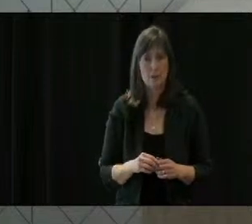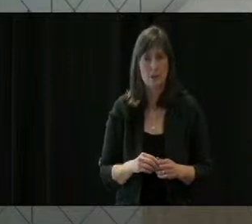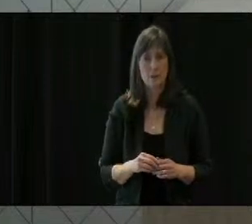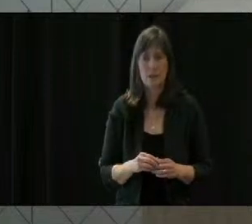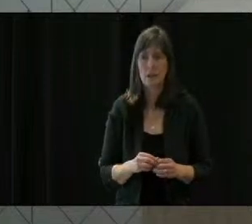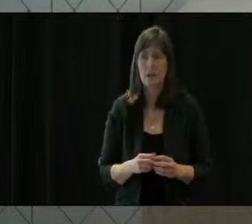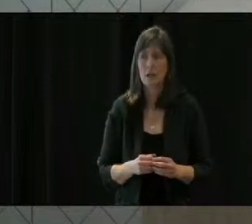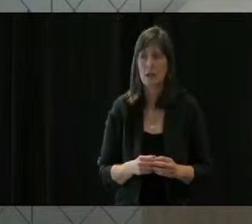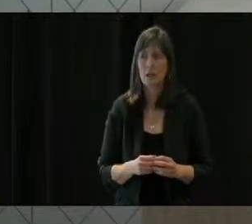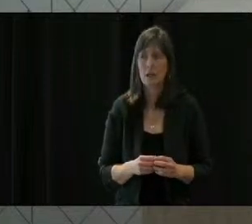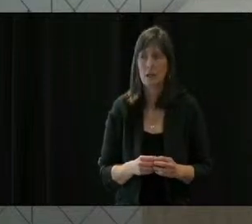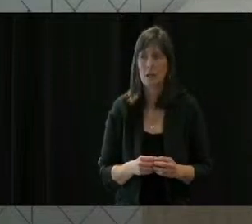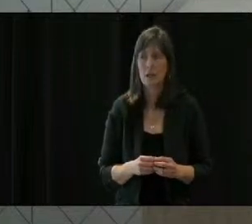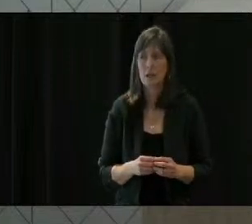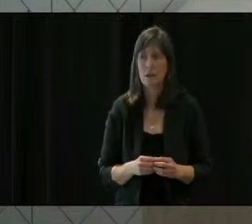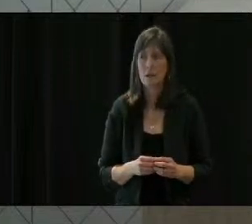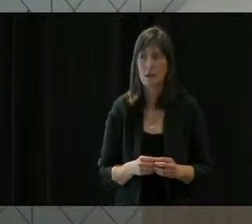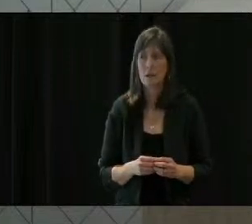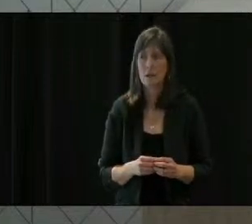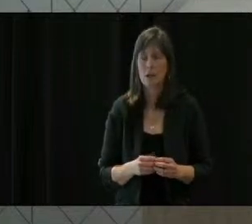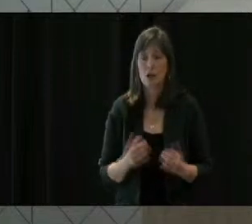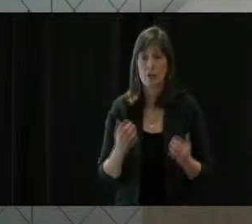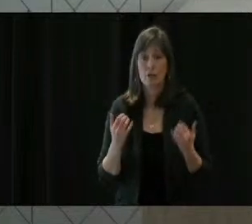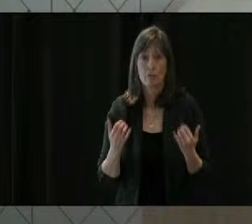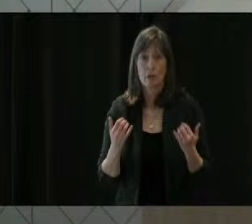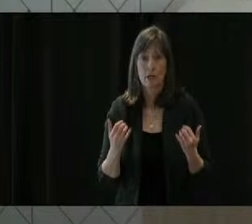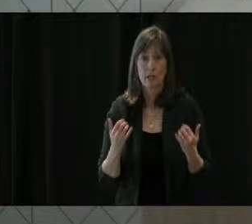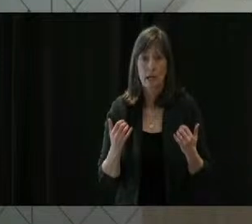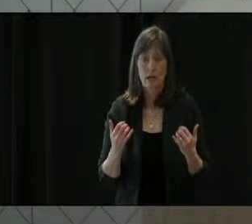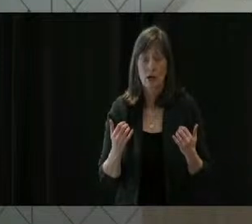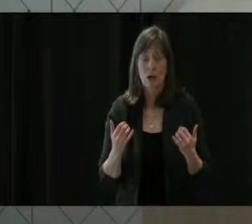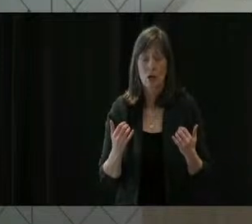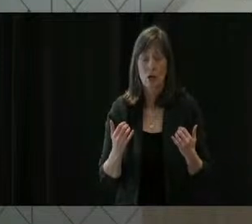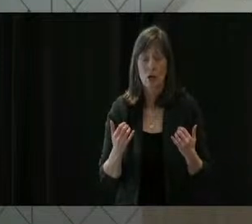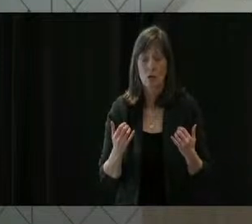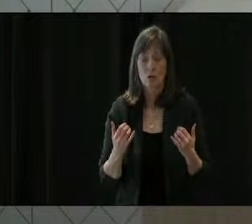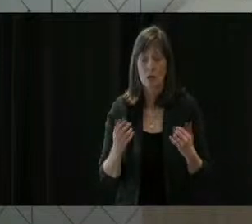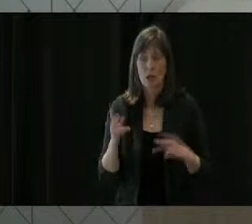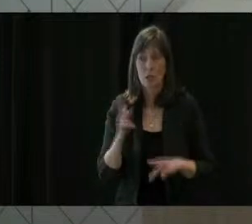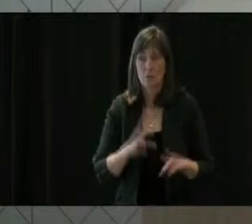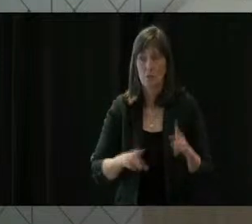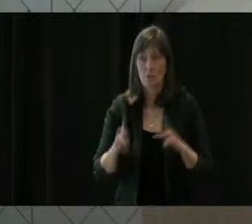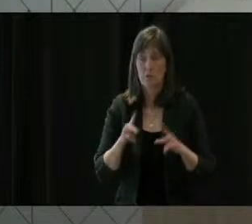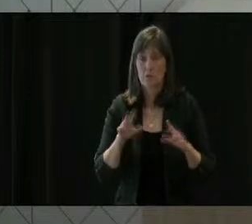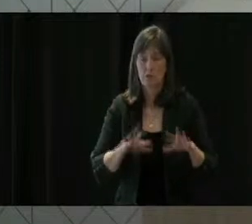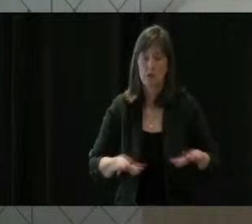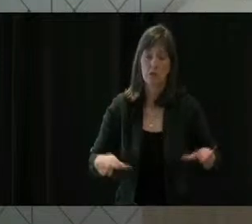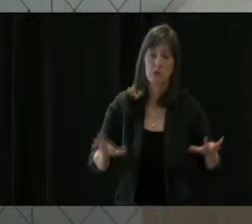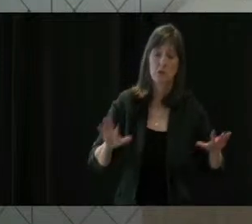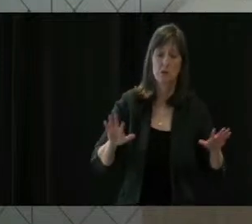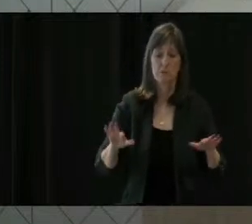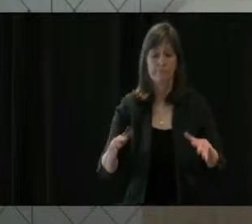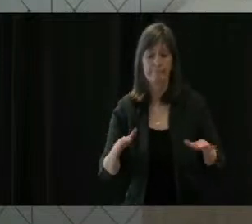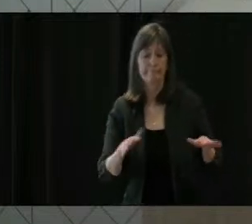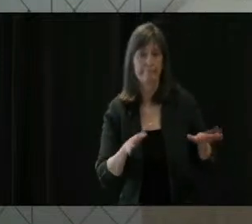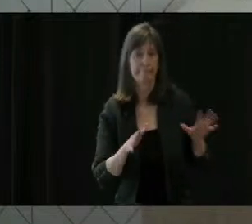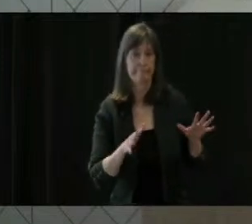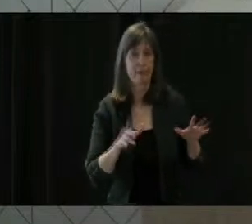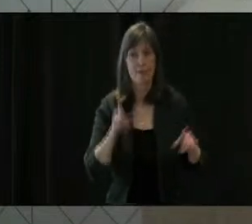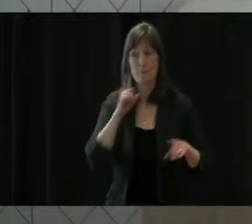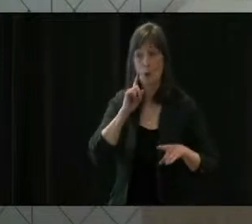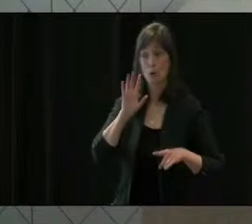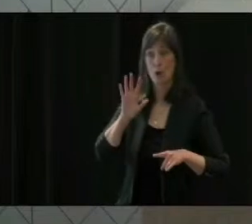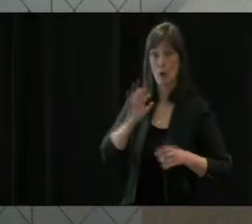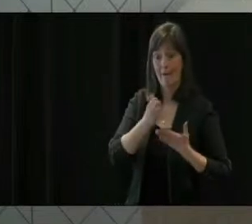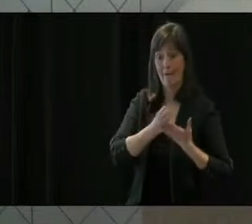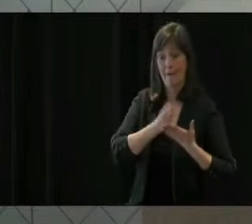Given the cultural anxieties around a lot of the language around quote unquote great reset and similar things in the general popular culture